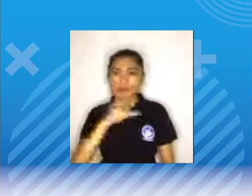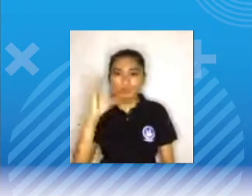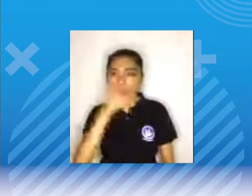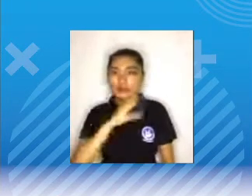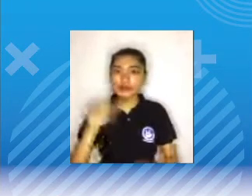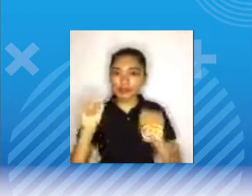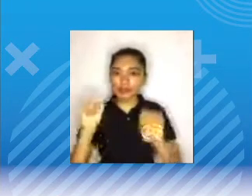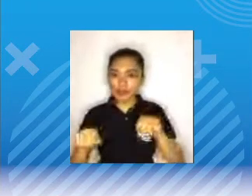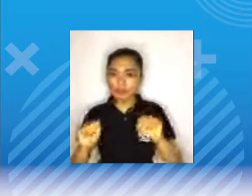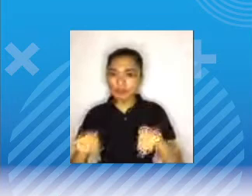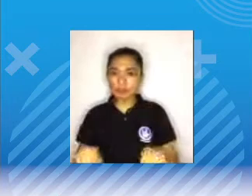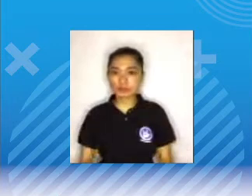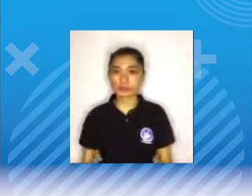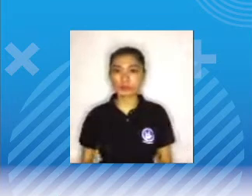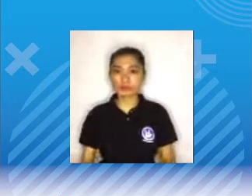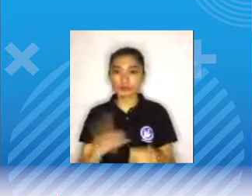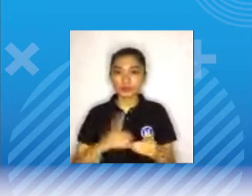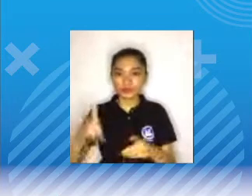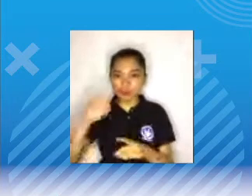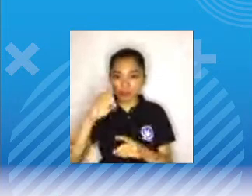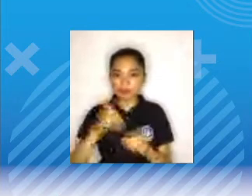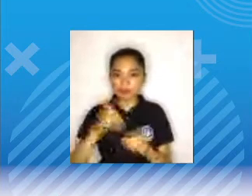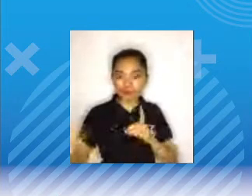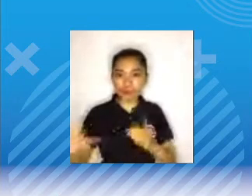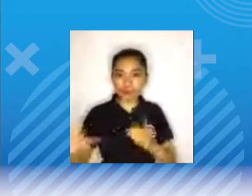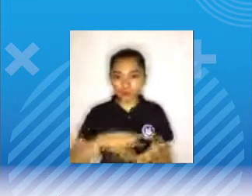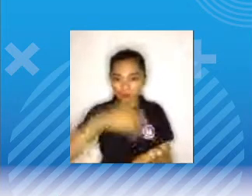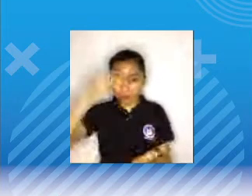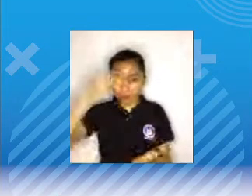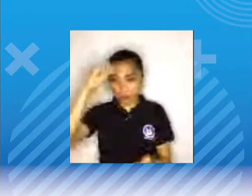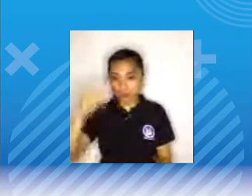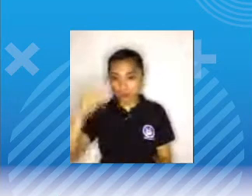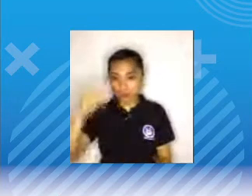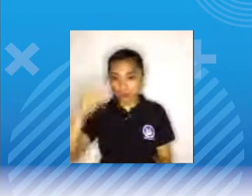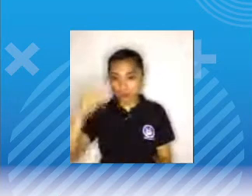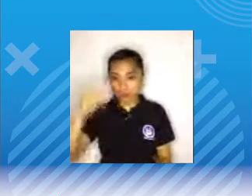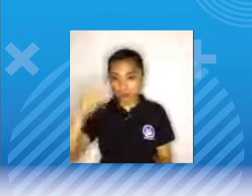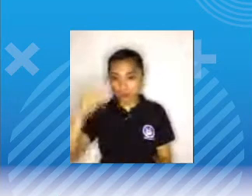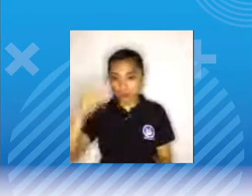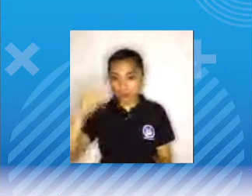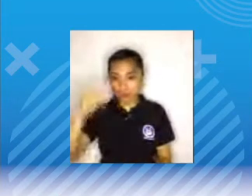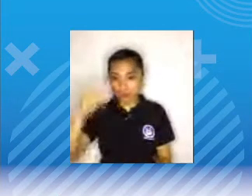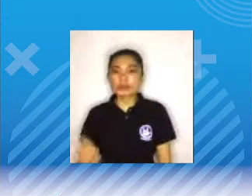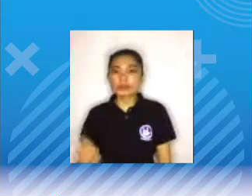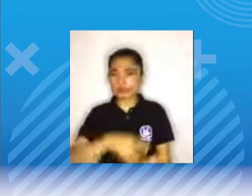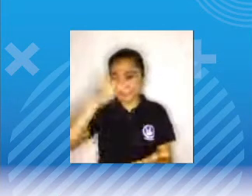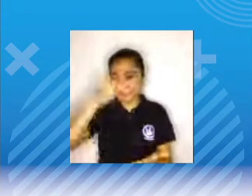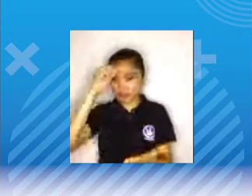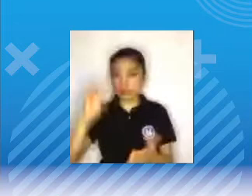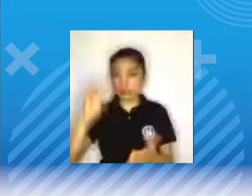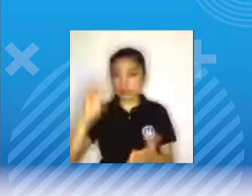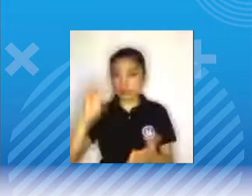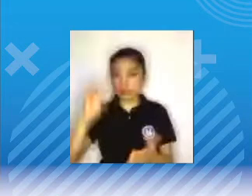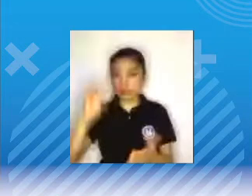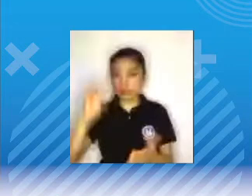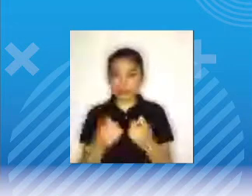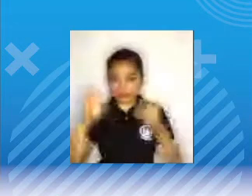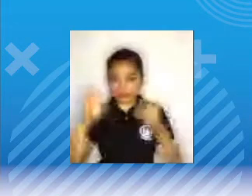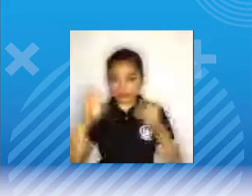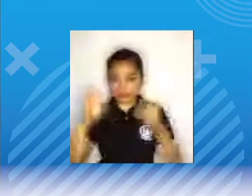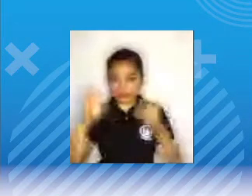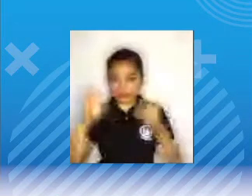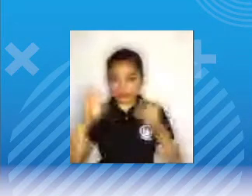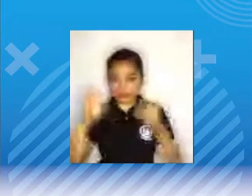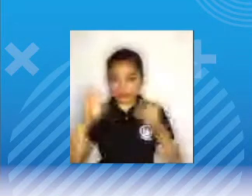adaptive design for learning and educational program shows on televisions. So aside from this,